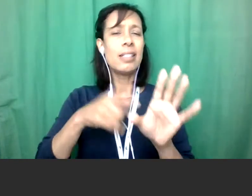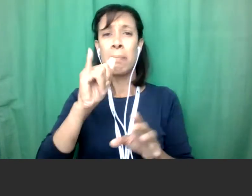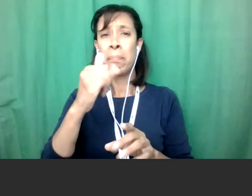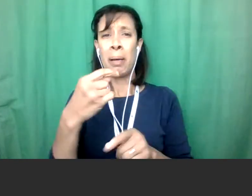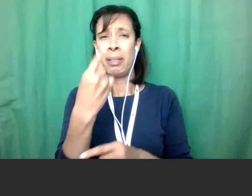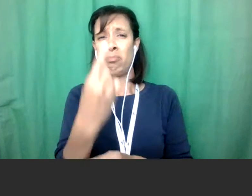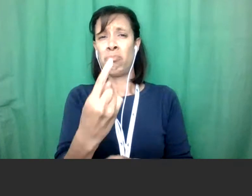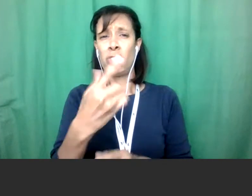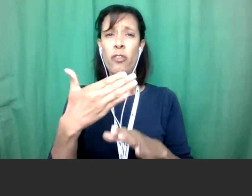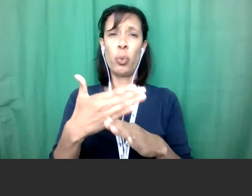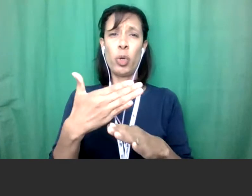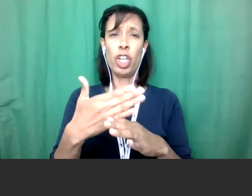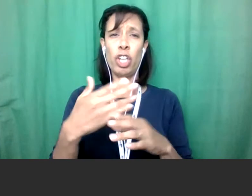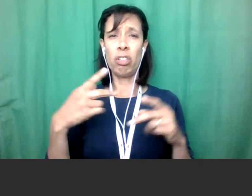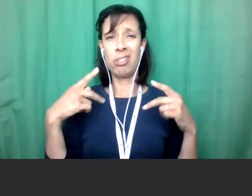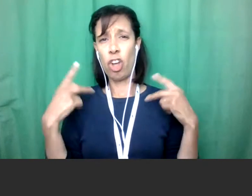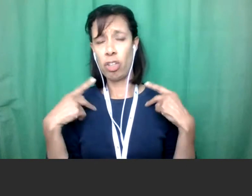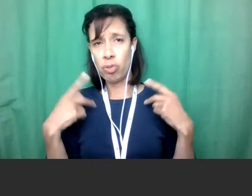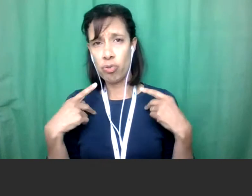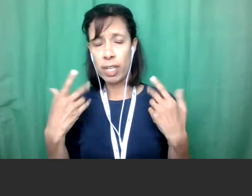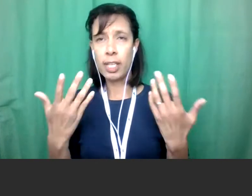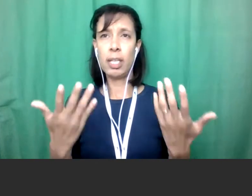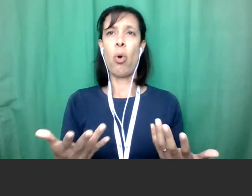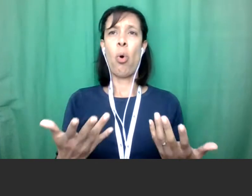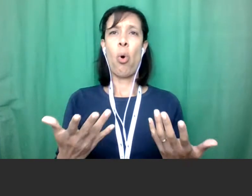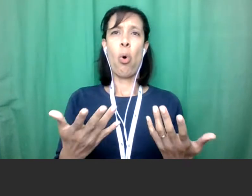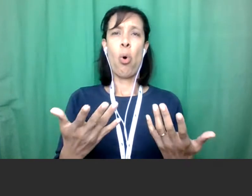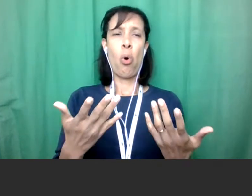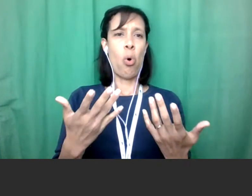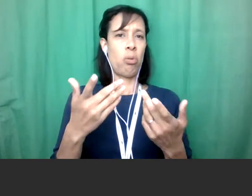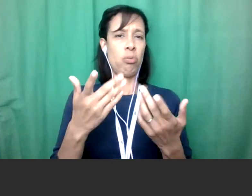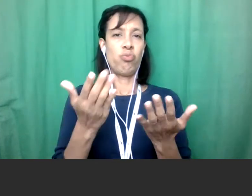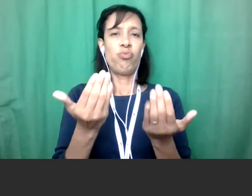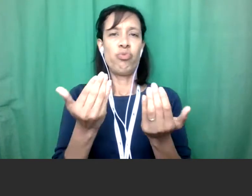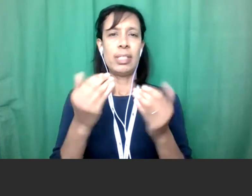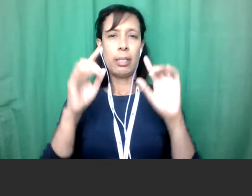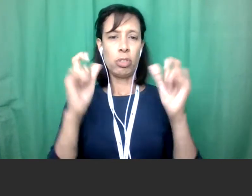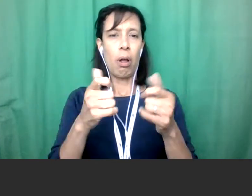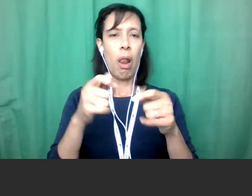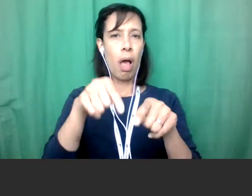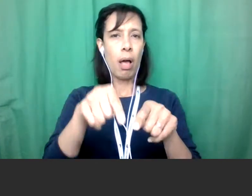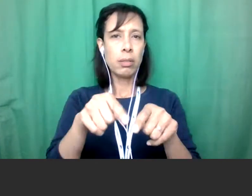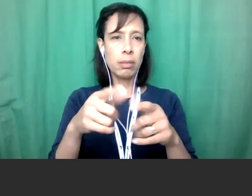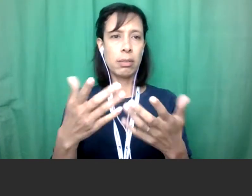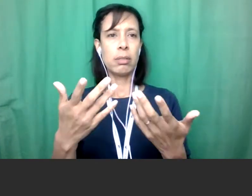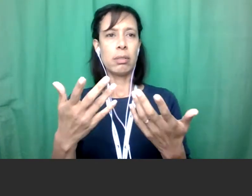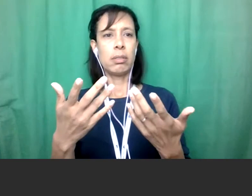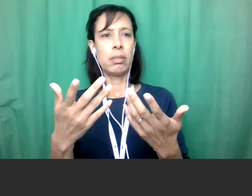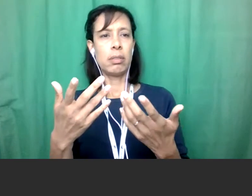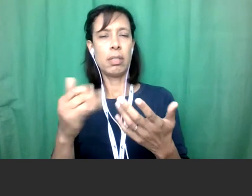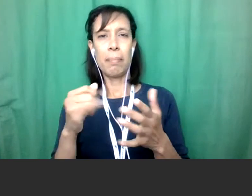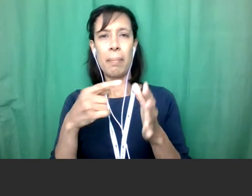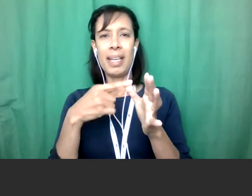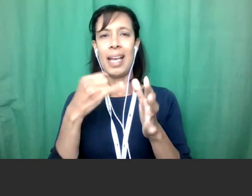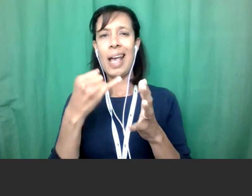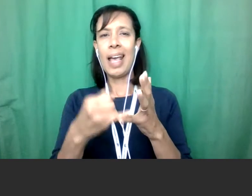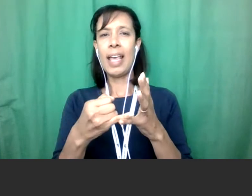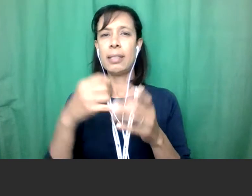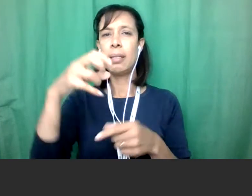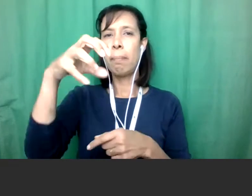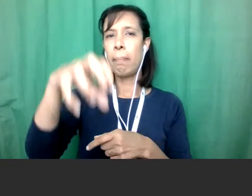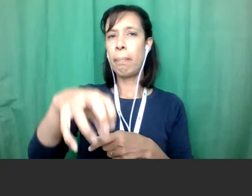reception class, or you've had a placement in a nursery or reception class, maybe during your AES placement during your second year